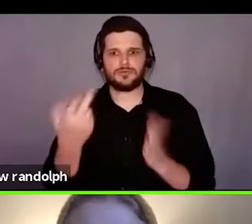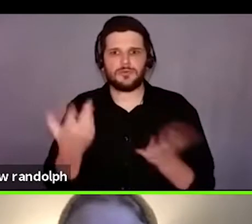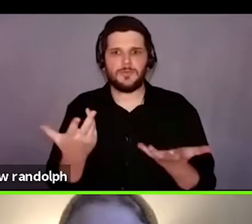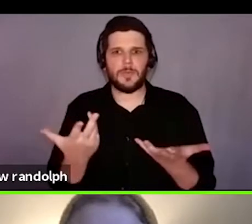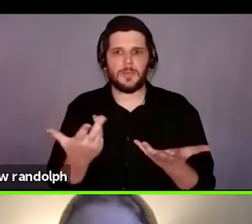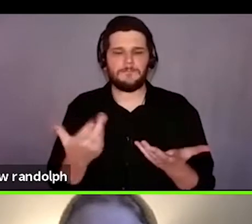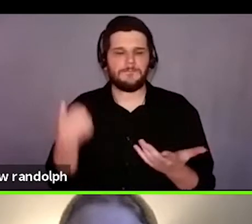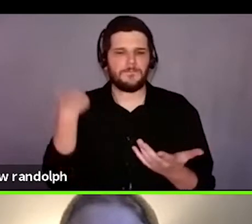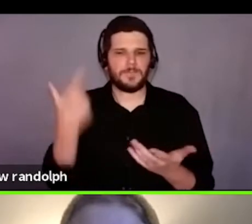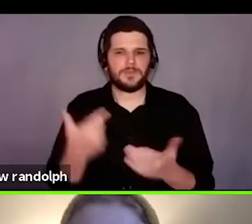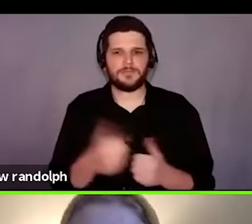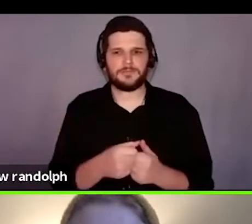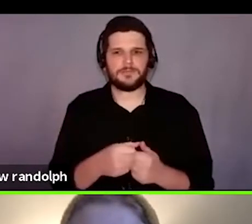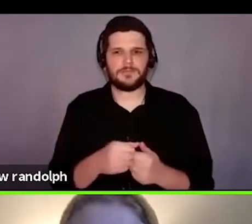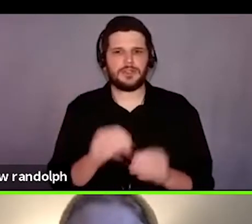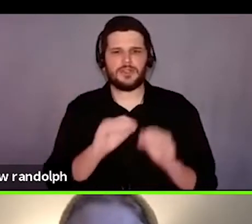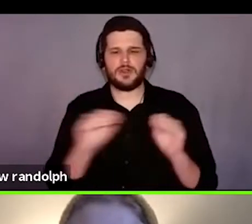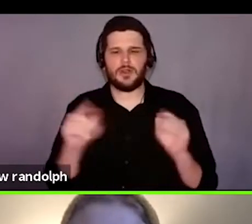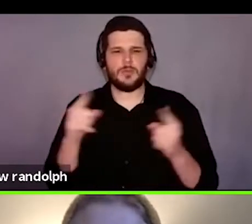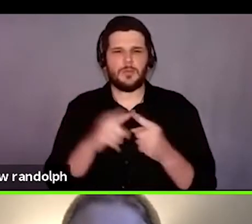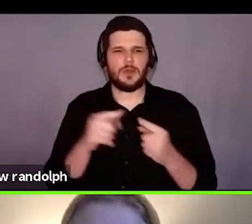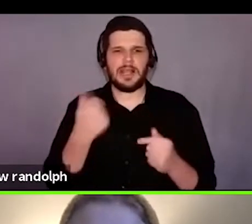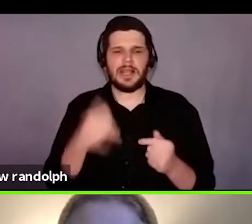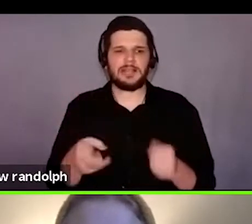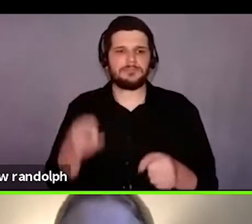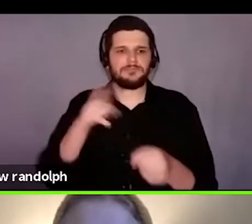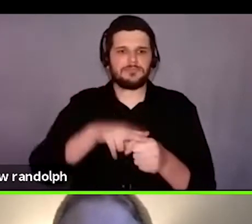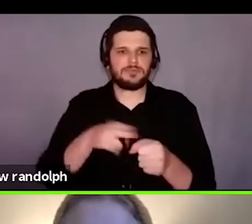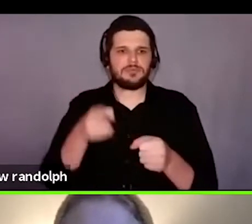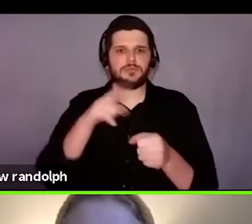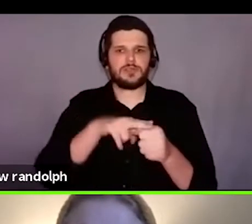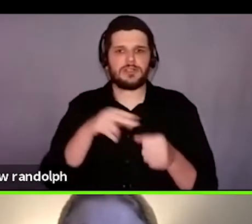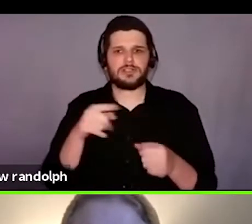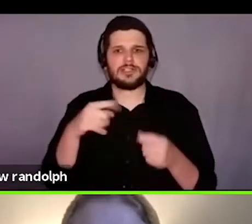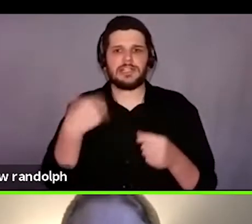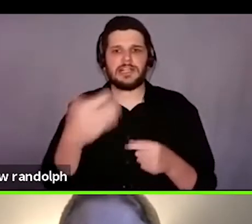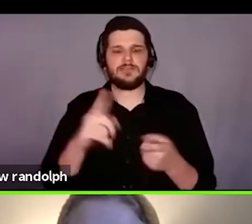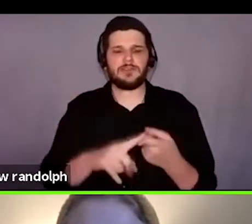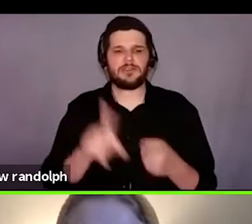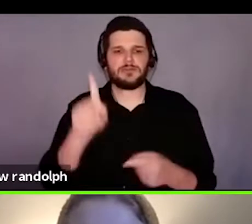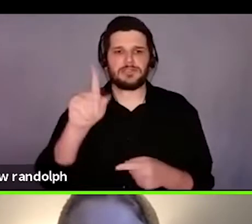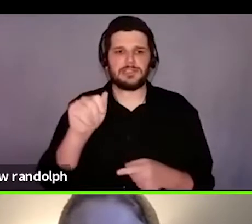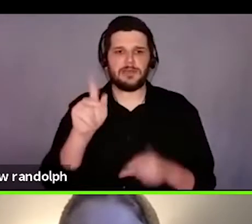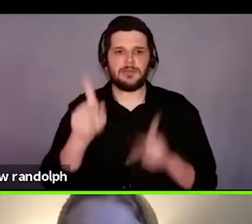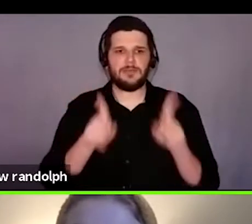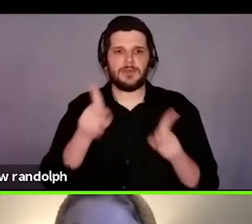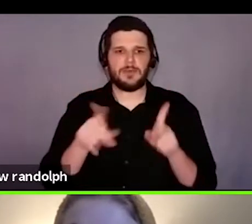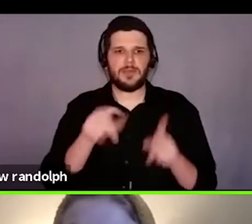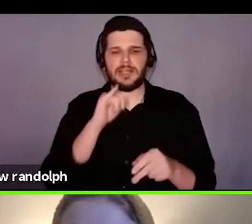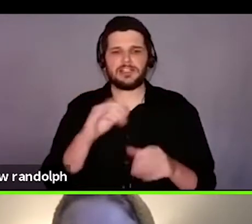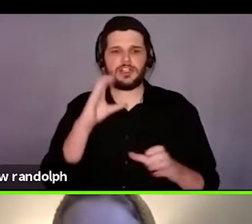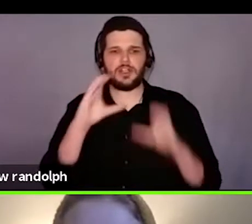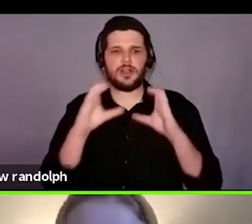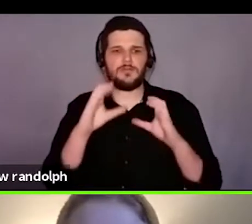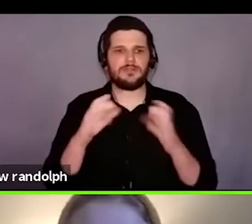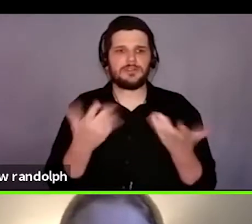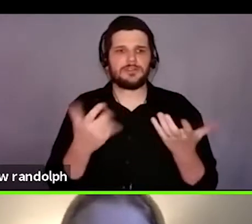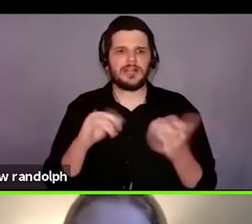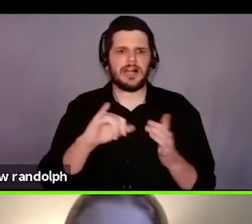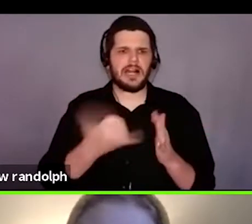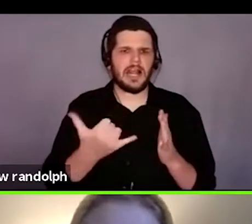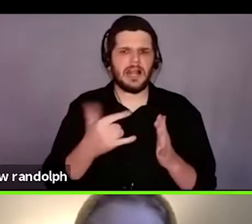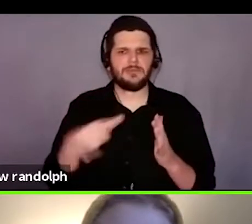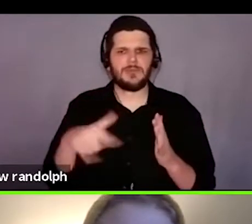yeah, at no point in any of the increases that they ever give to disabled people is the conversation ever, how about